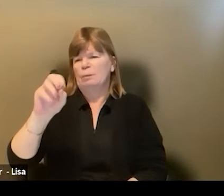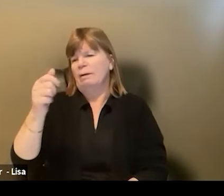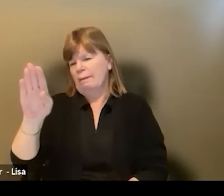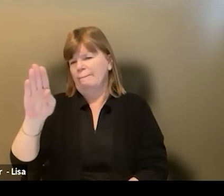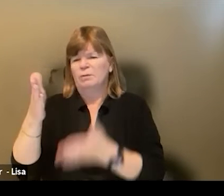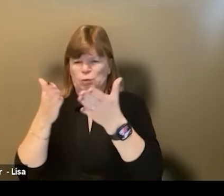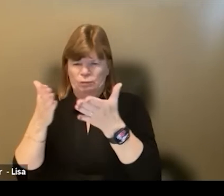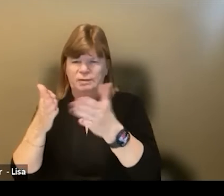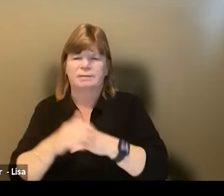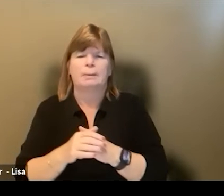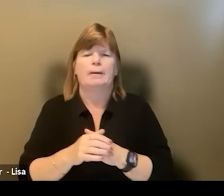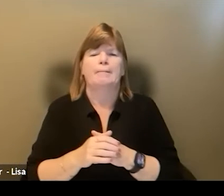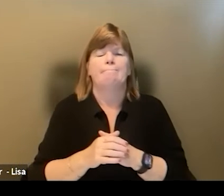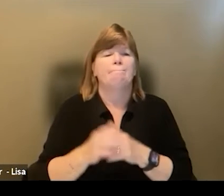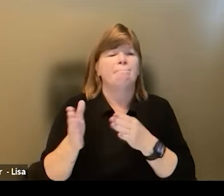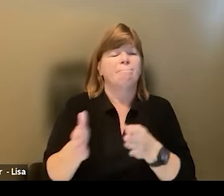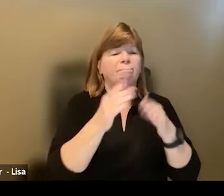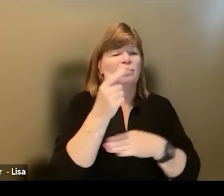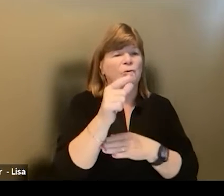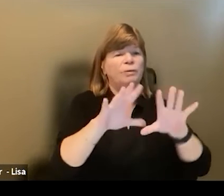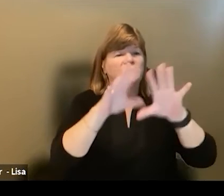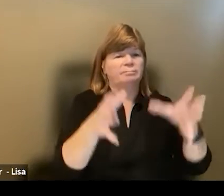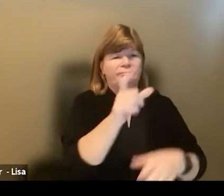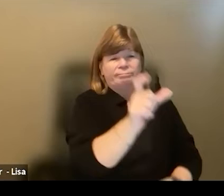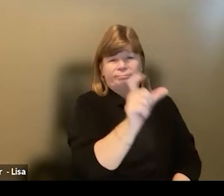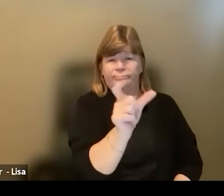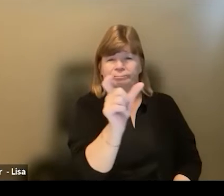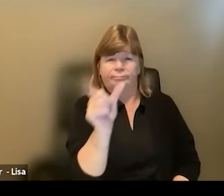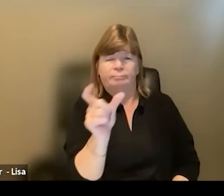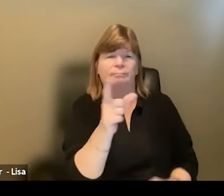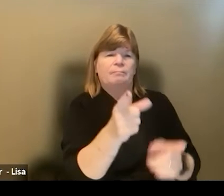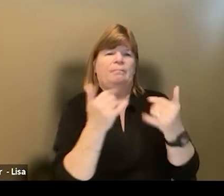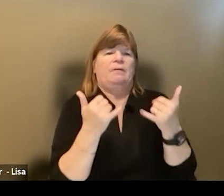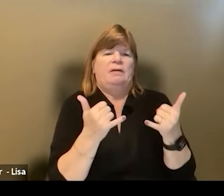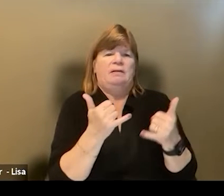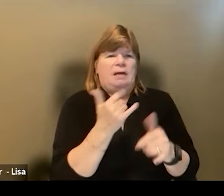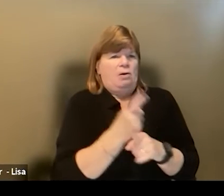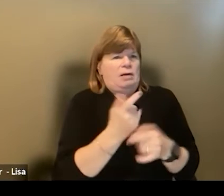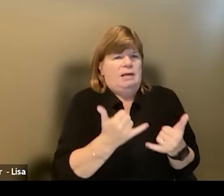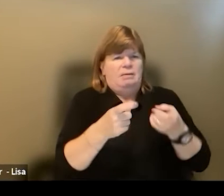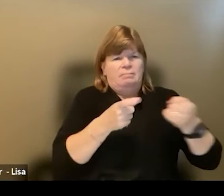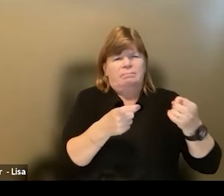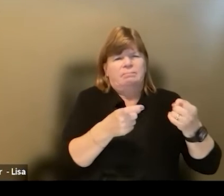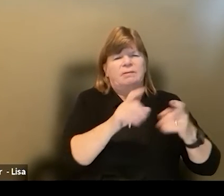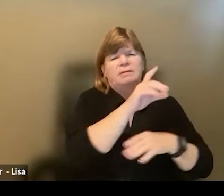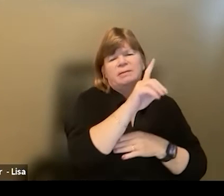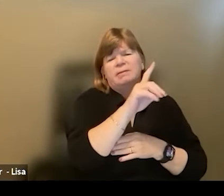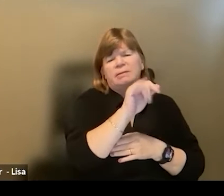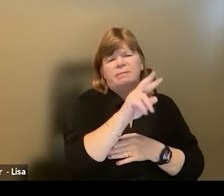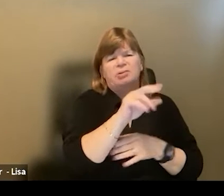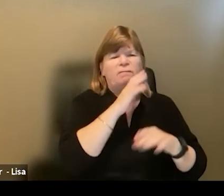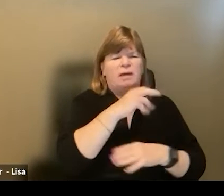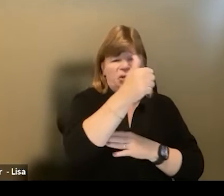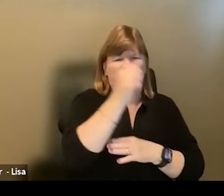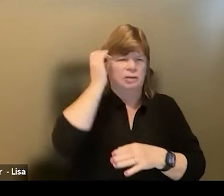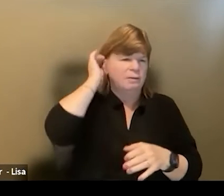Rehabilitative Services. The green is what is currently being administered by the Division of Aging. And so you can see there